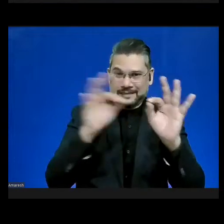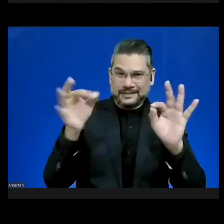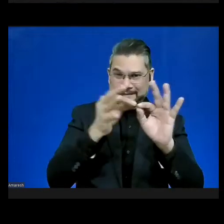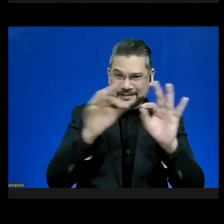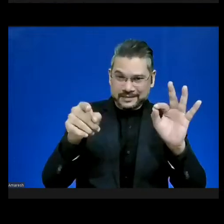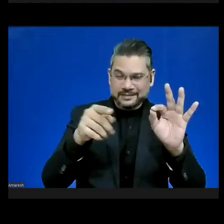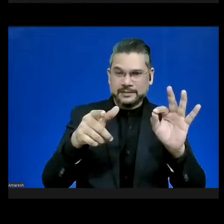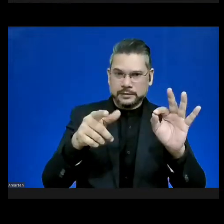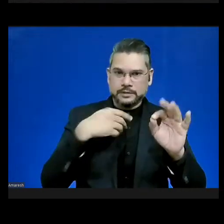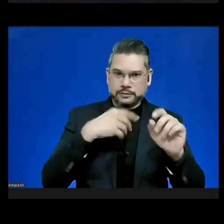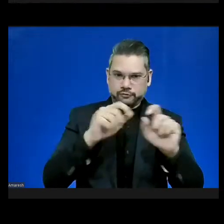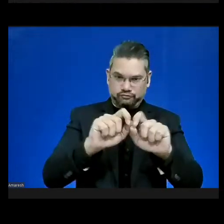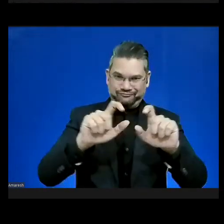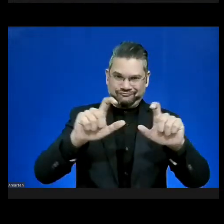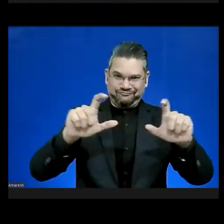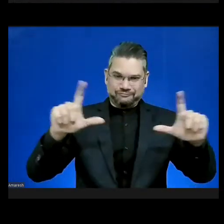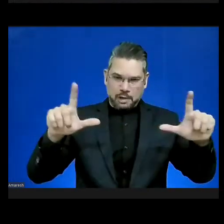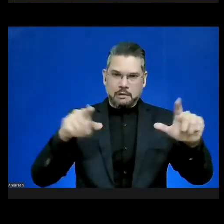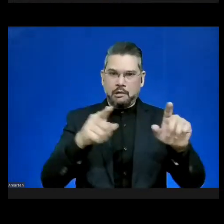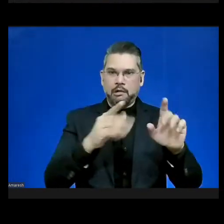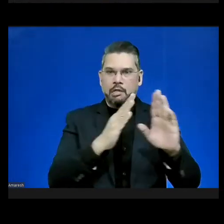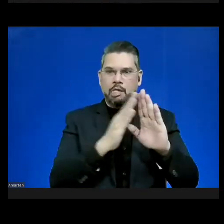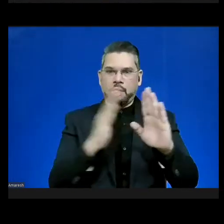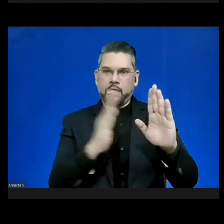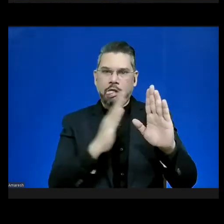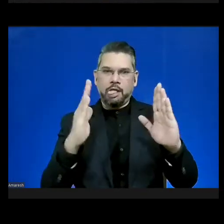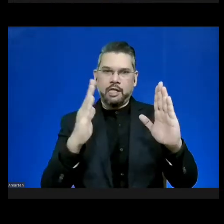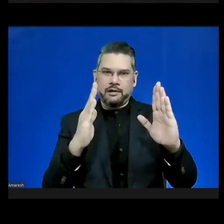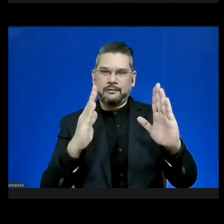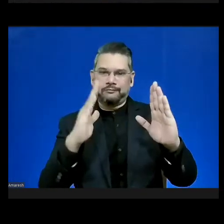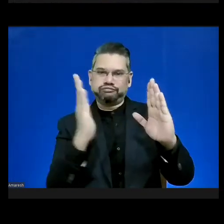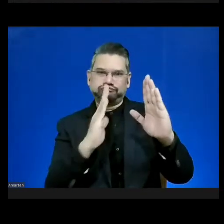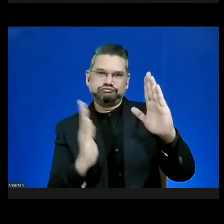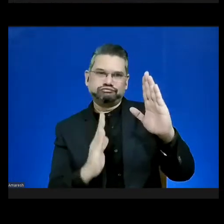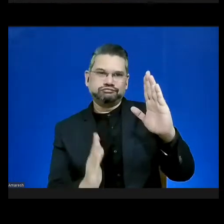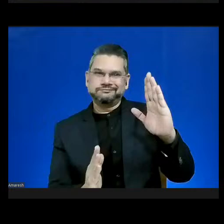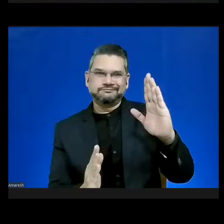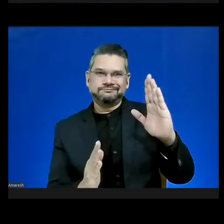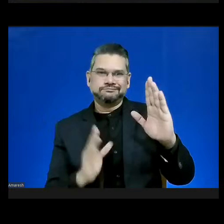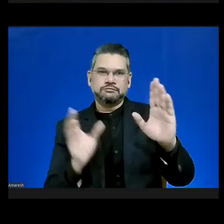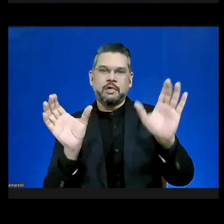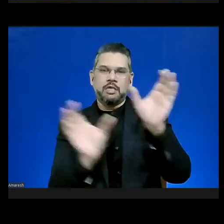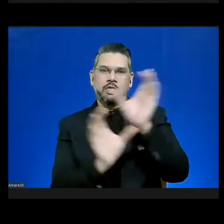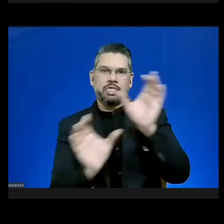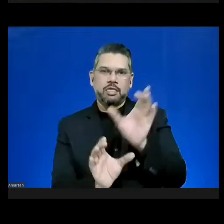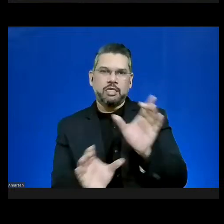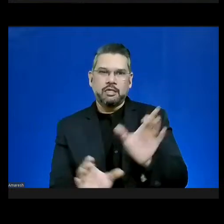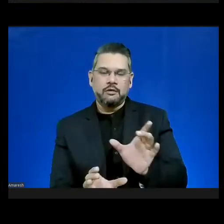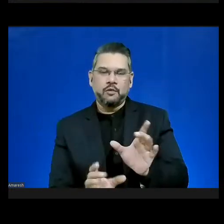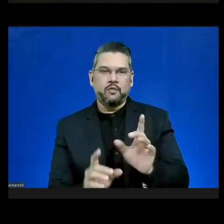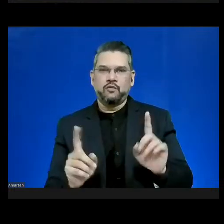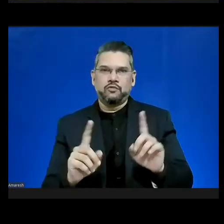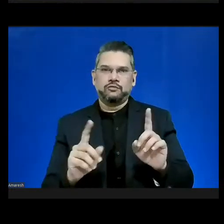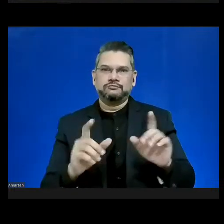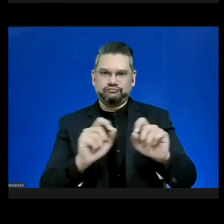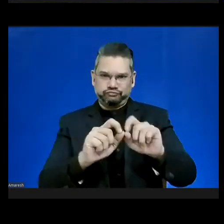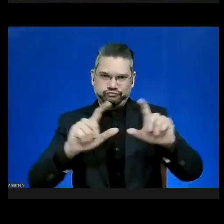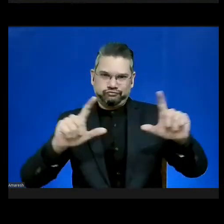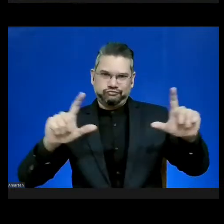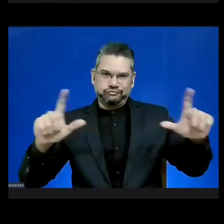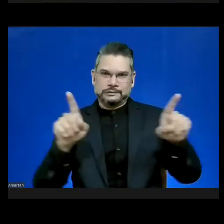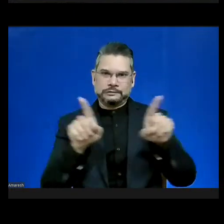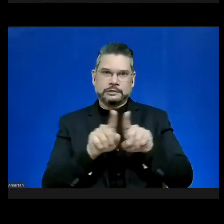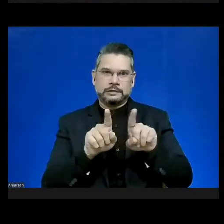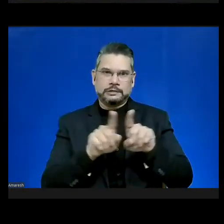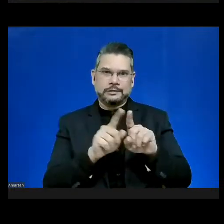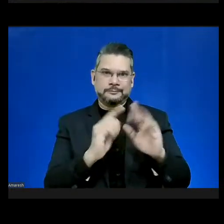layout of the content that you have. Alternate text for images. So any image that you have should have a background